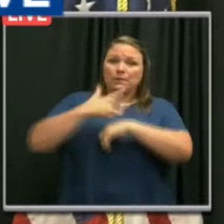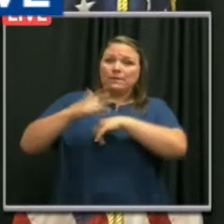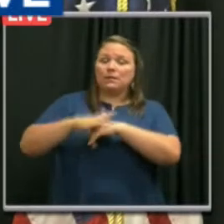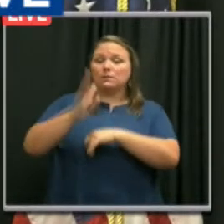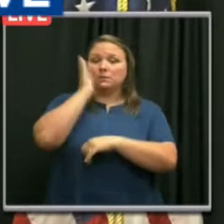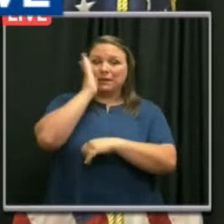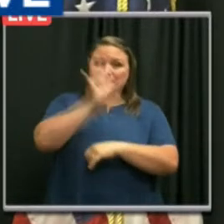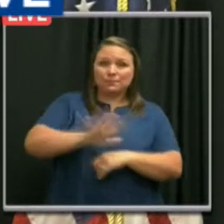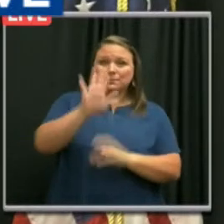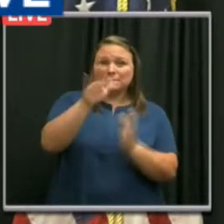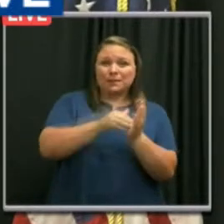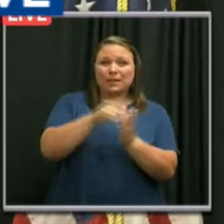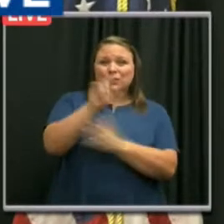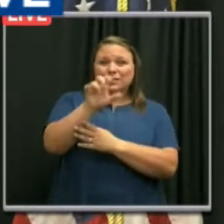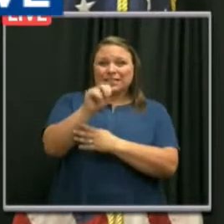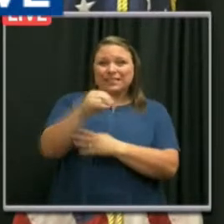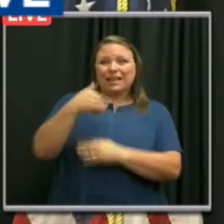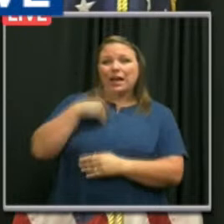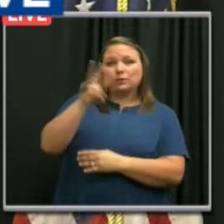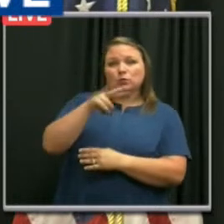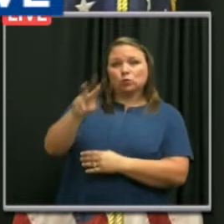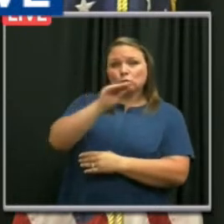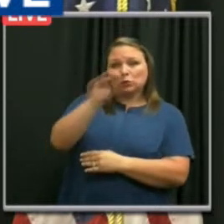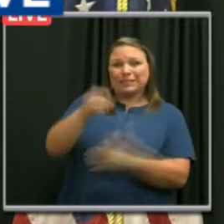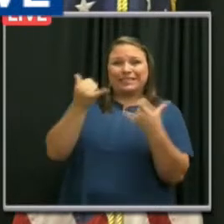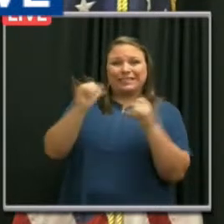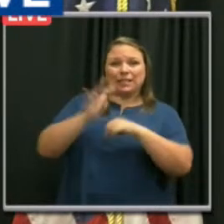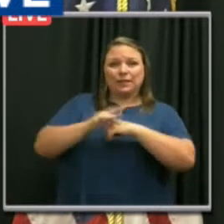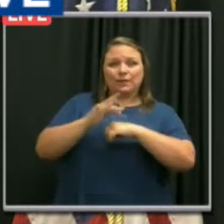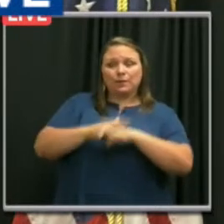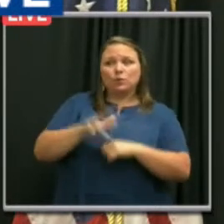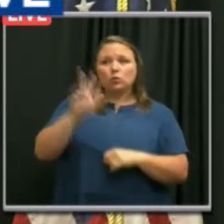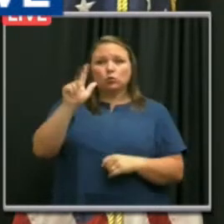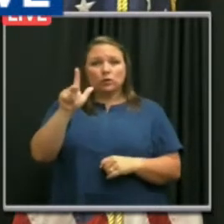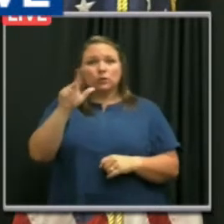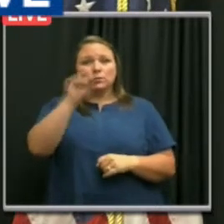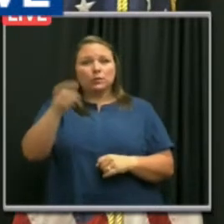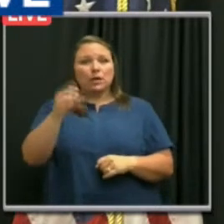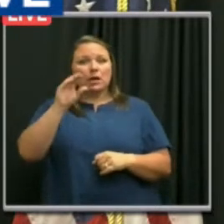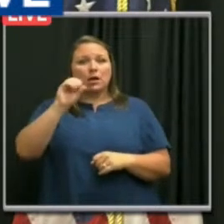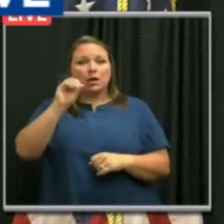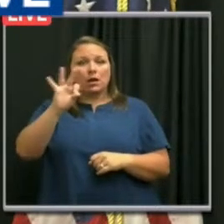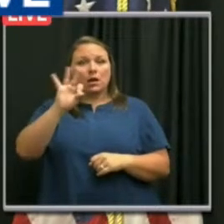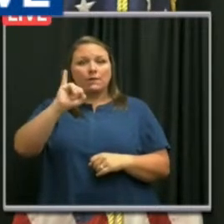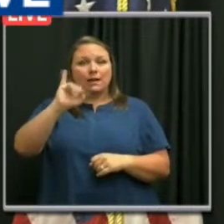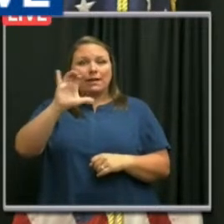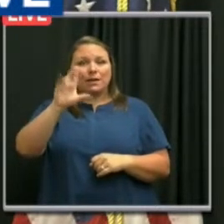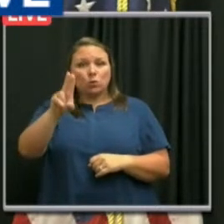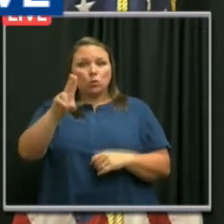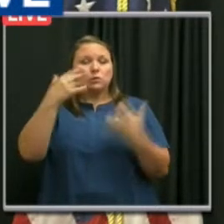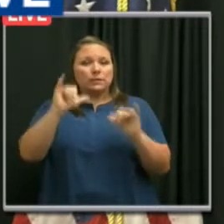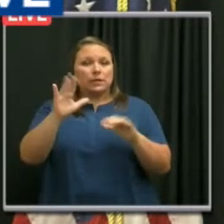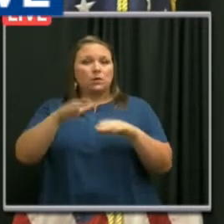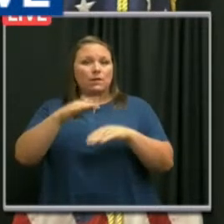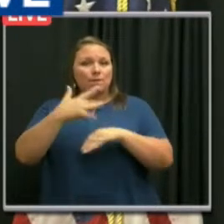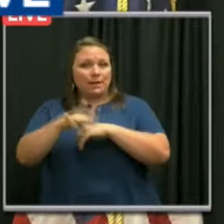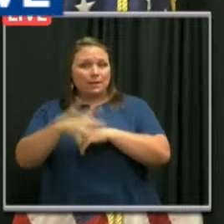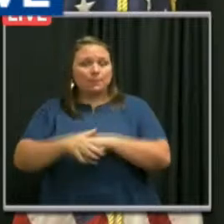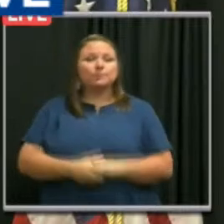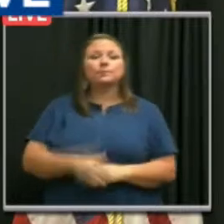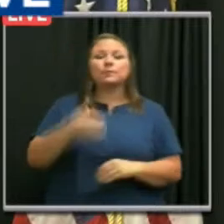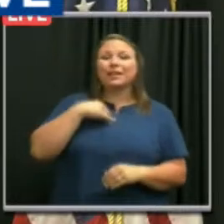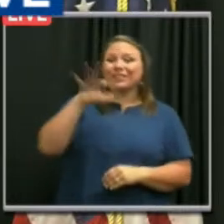Middle Tennessee is, I believe, 22% of hospital beds are open. I think 23% of ICU beds are open, give or take. There are